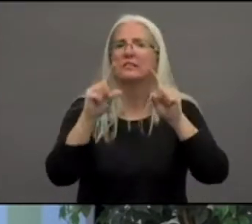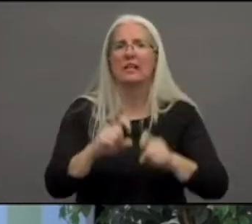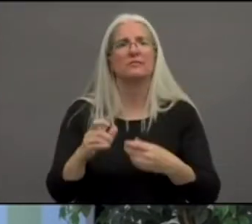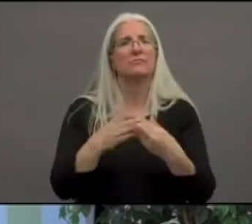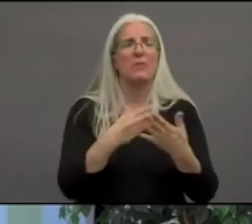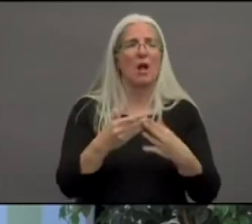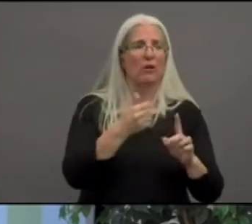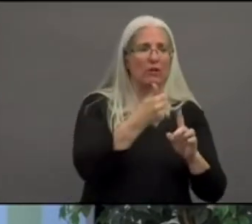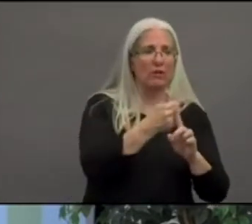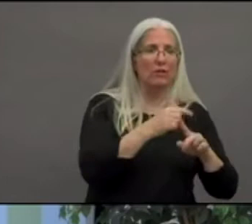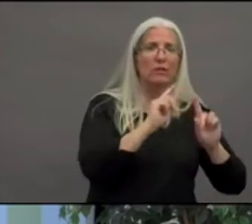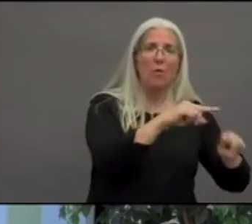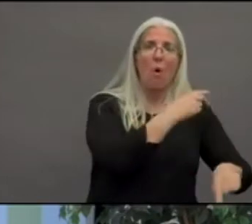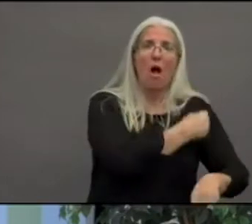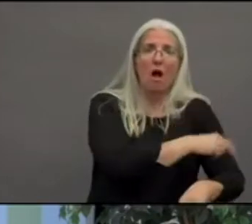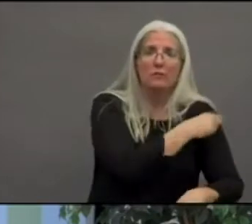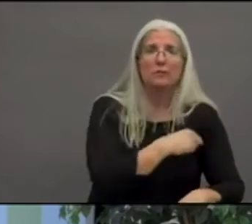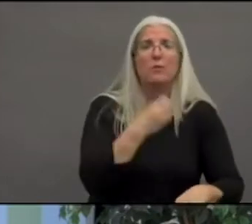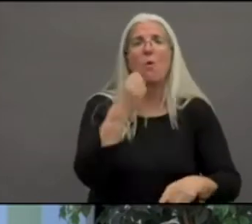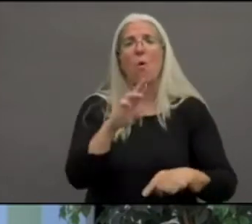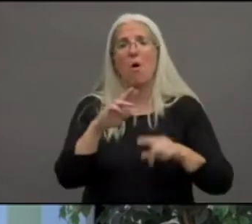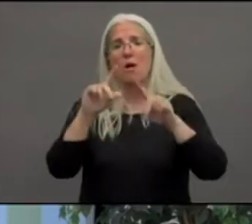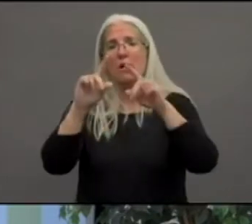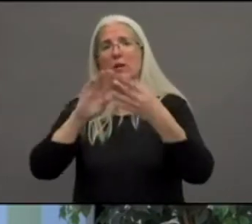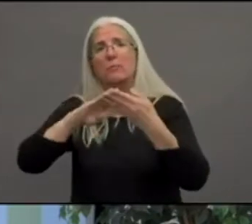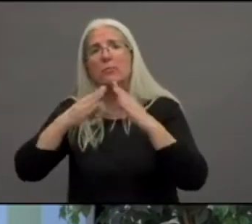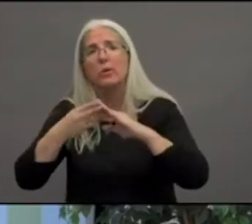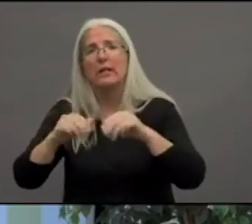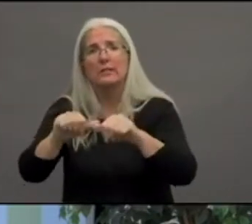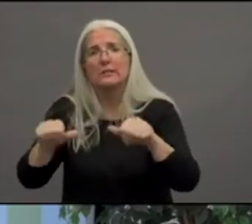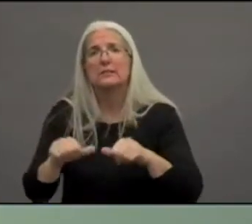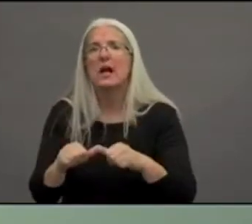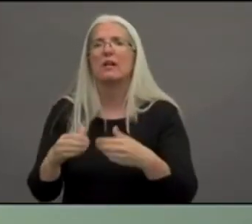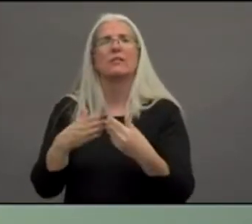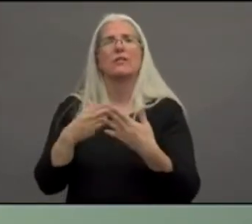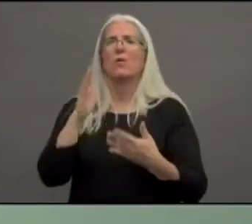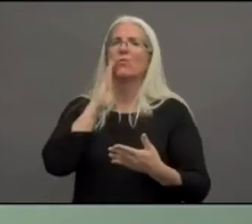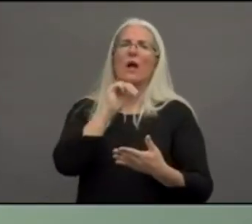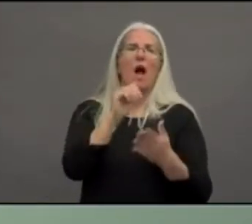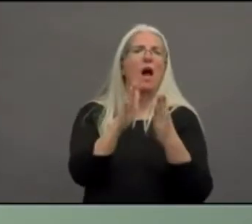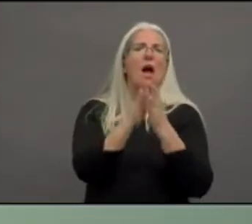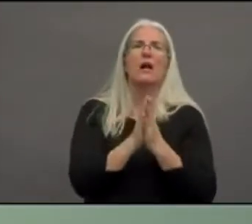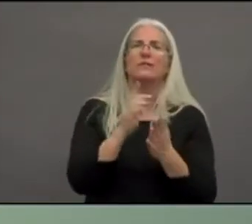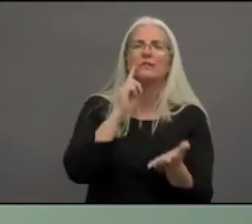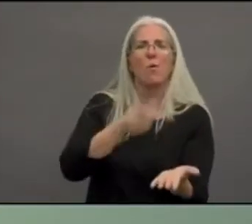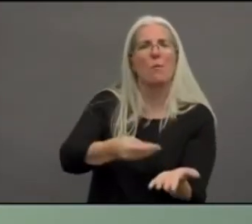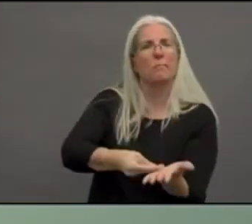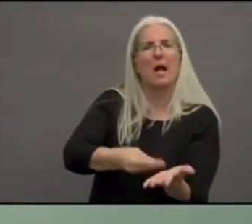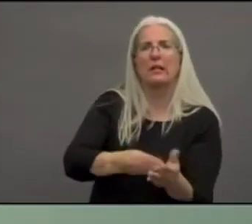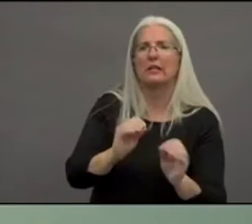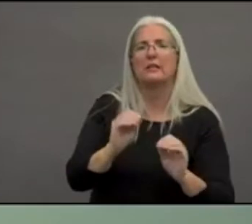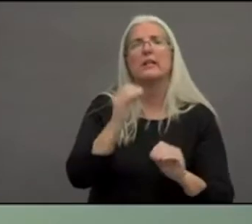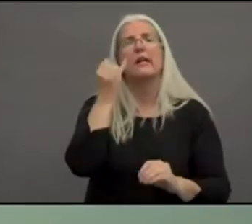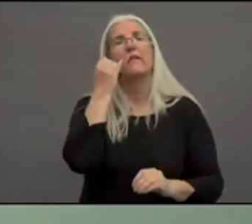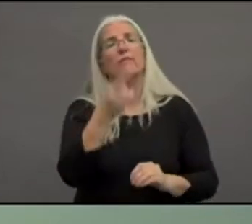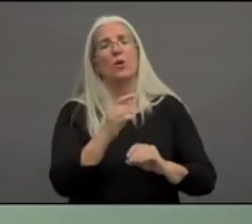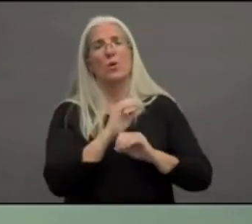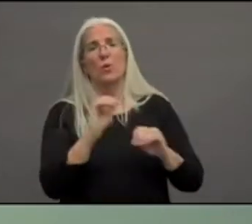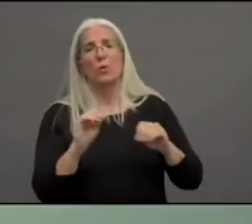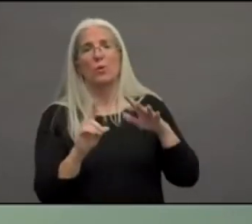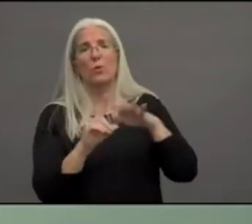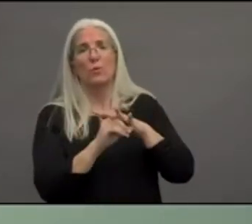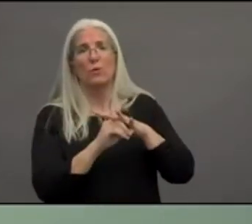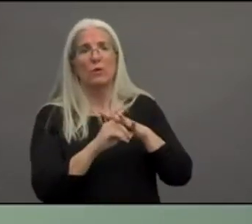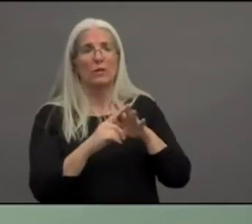They won't ask you for any kind of payment. If you are not symptomatic, you're welcome to use any of our community